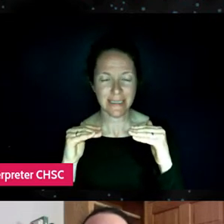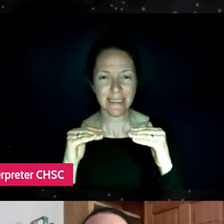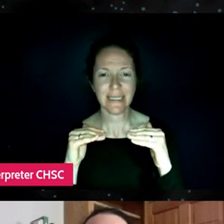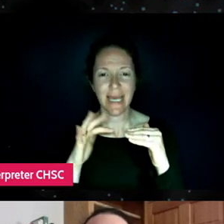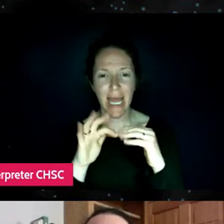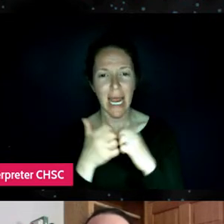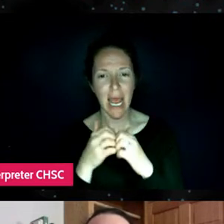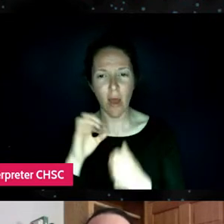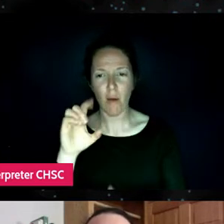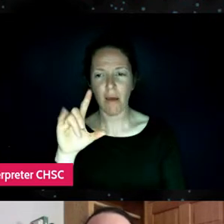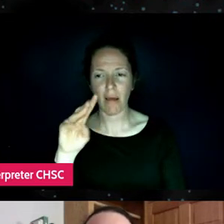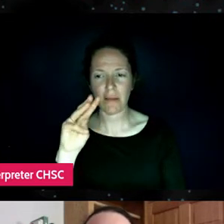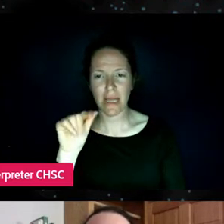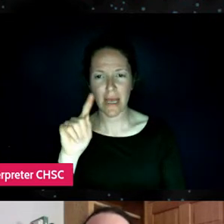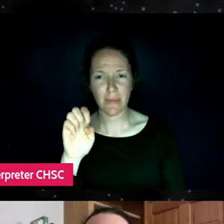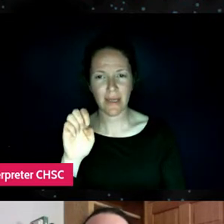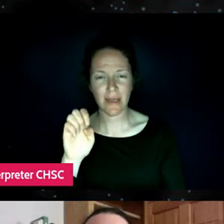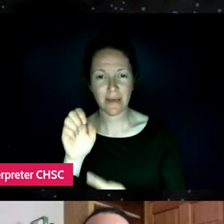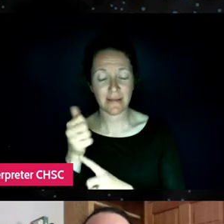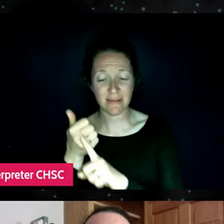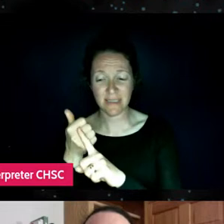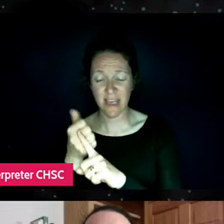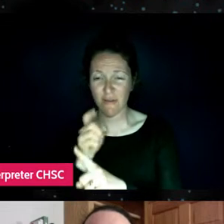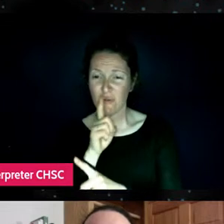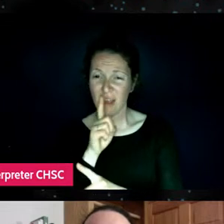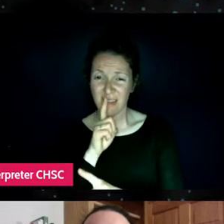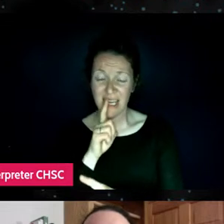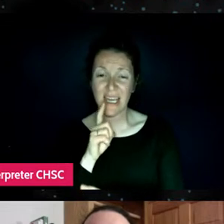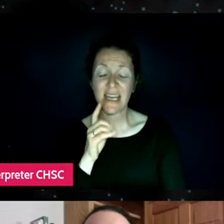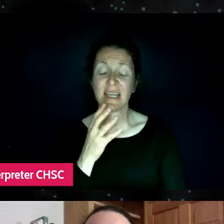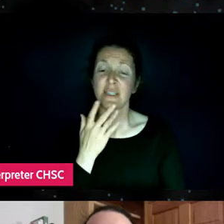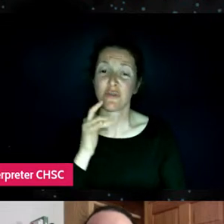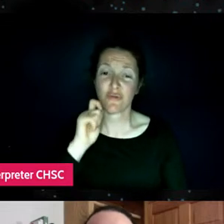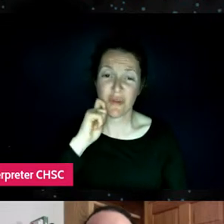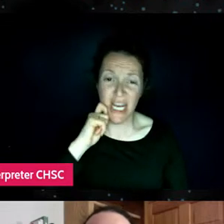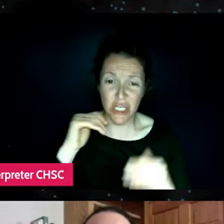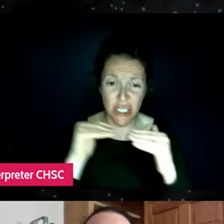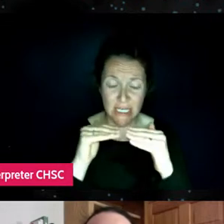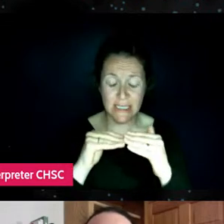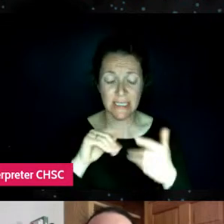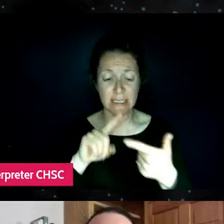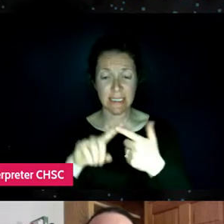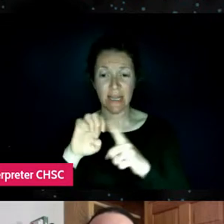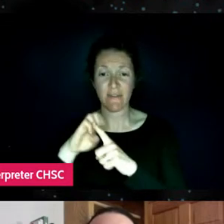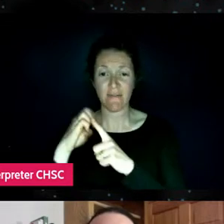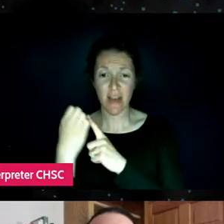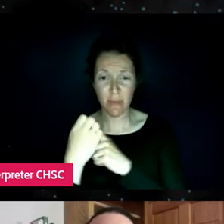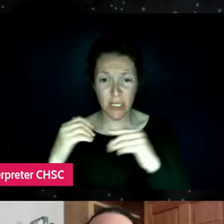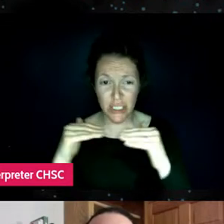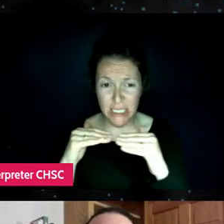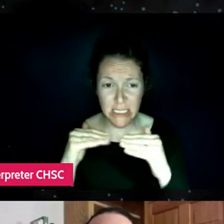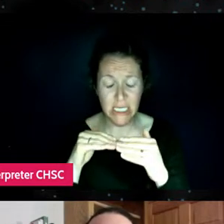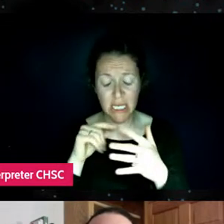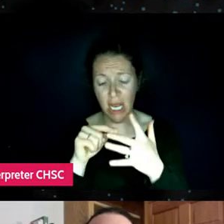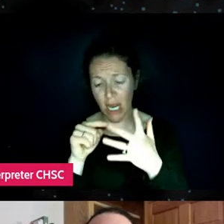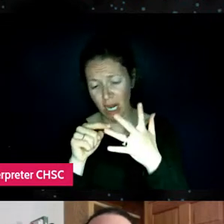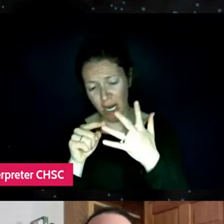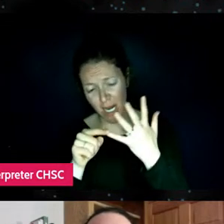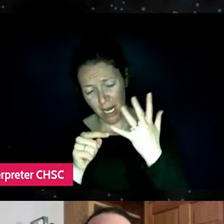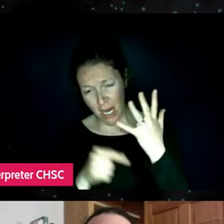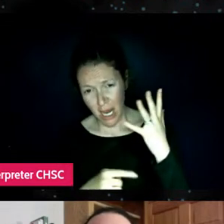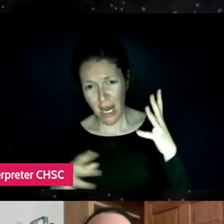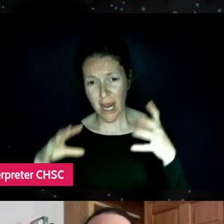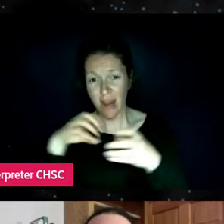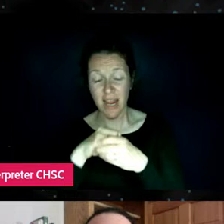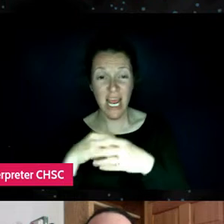climate really is a racial justice issue. It's an environmental justice issue. There's so many components. It's an